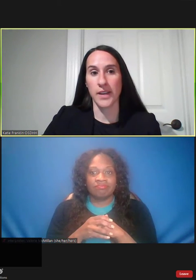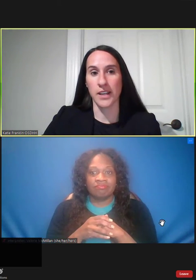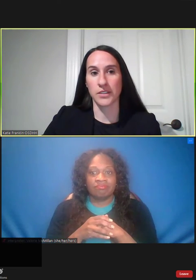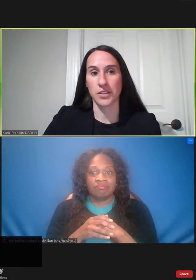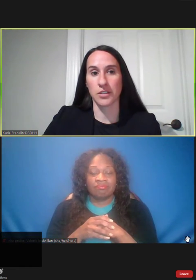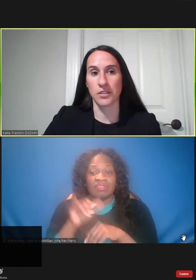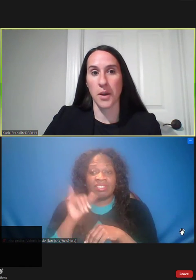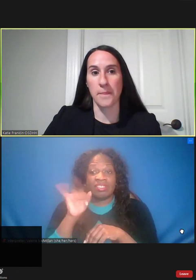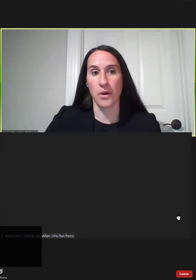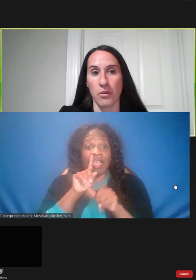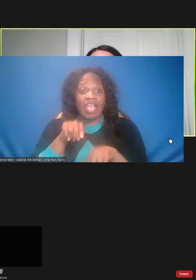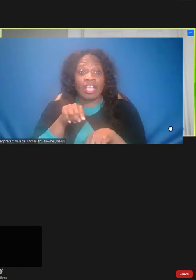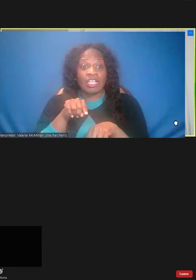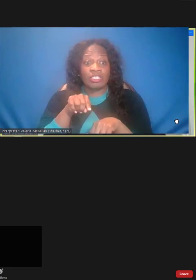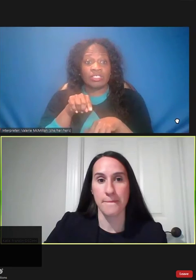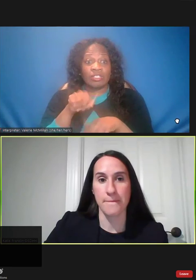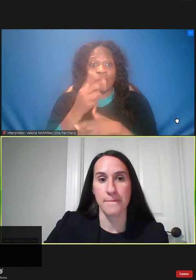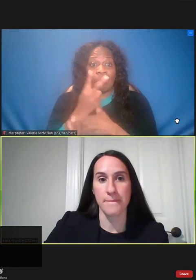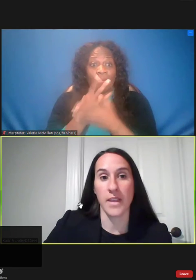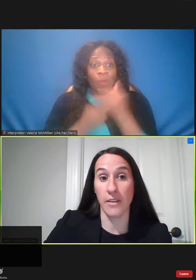If you answered